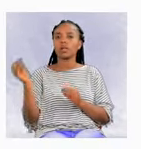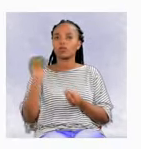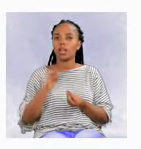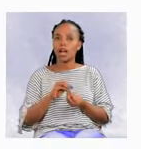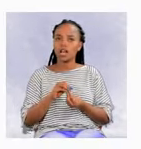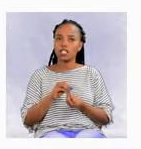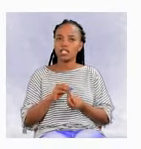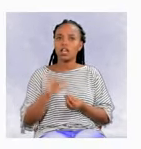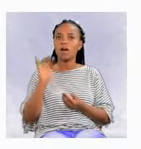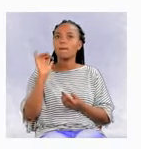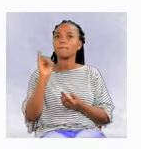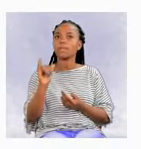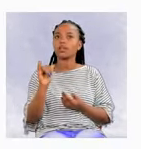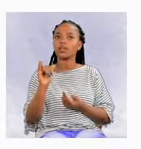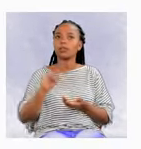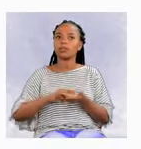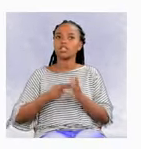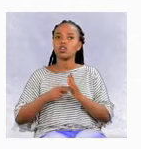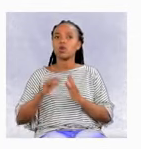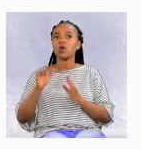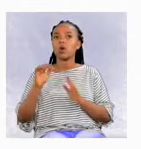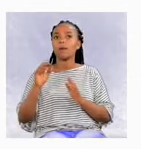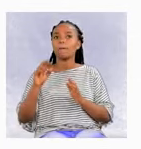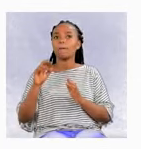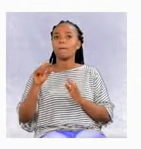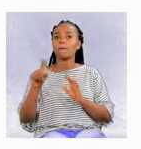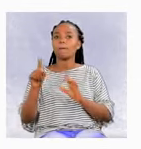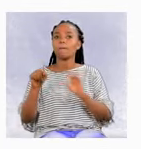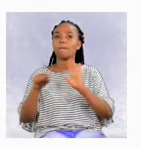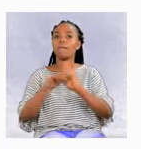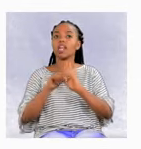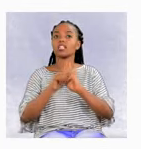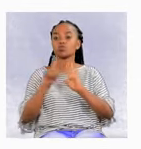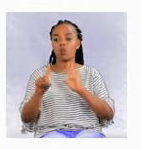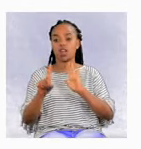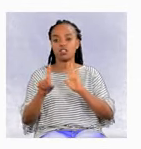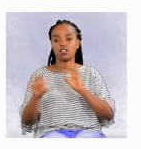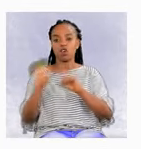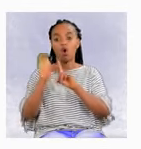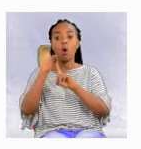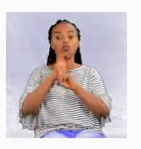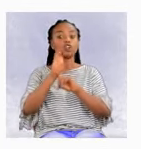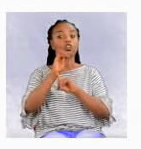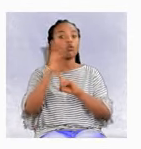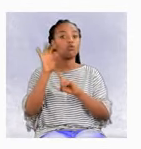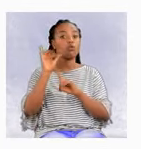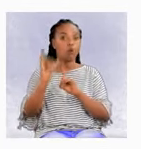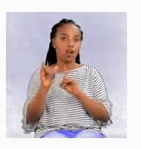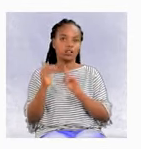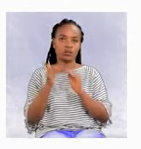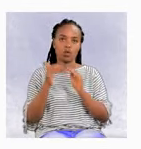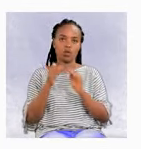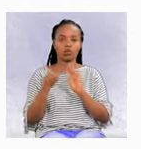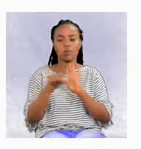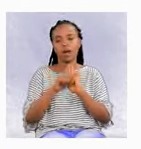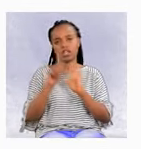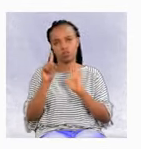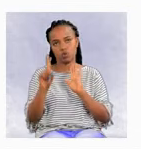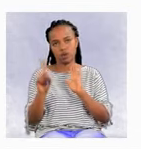plus b, our b is this minus 1, is the coefficient of y, it's minus 1